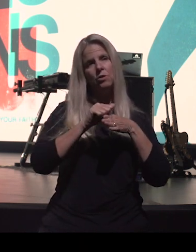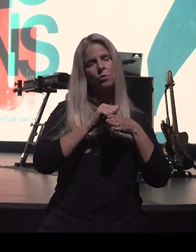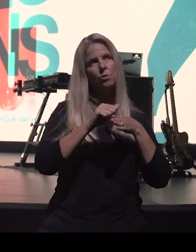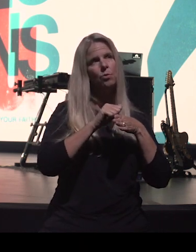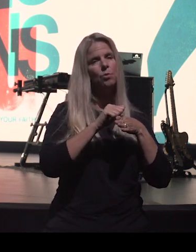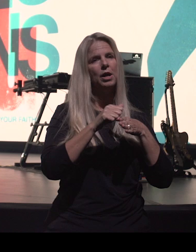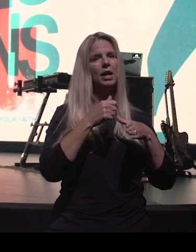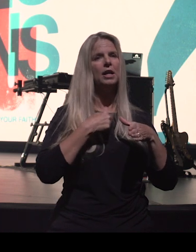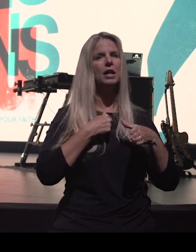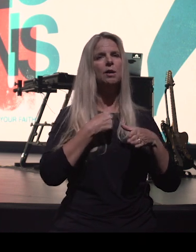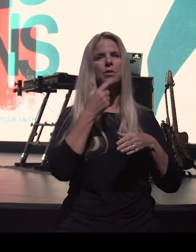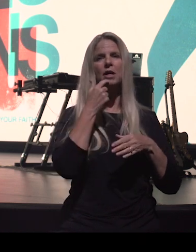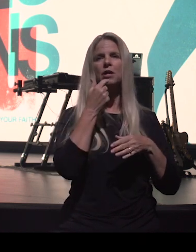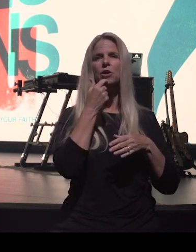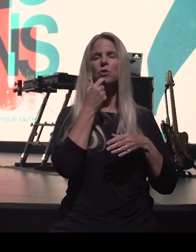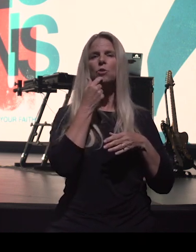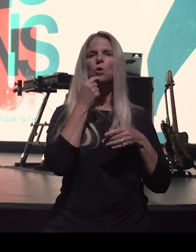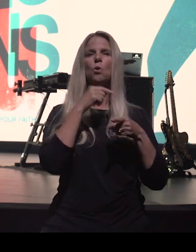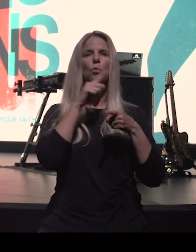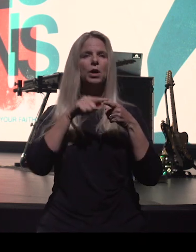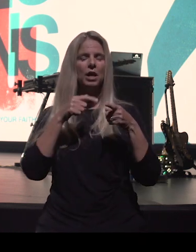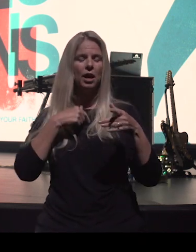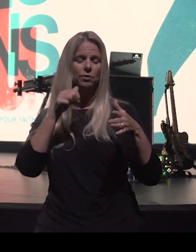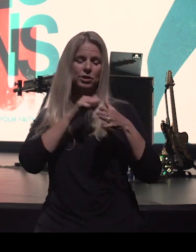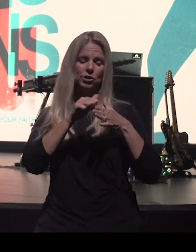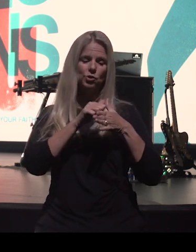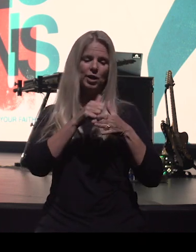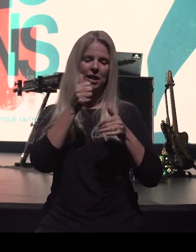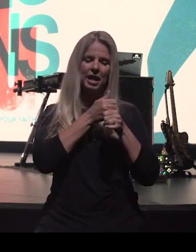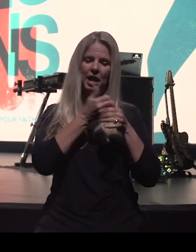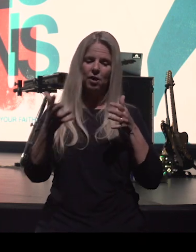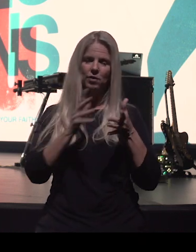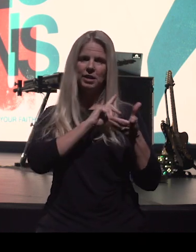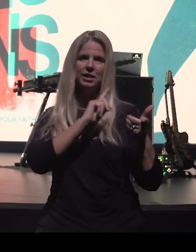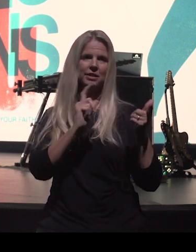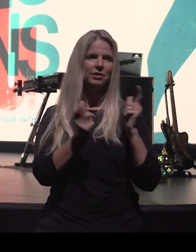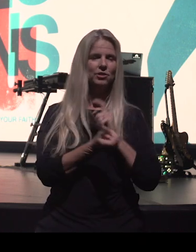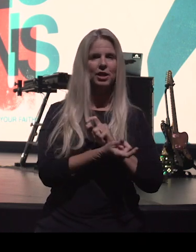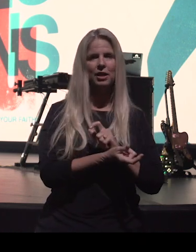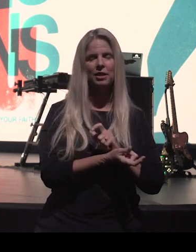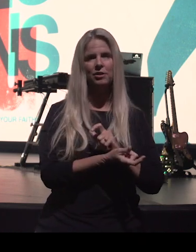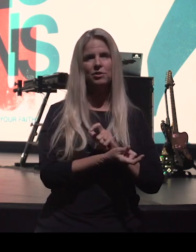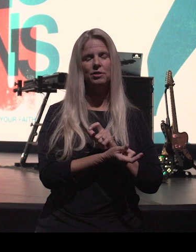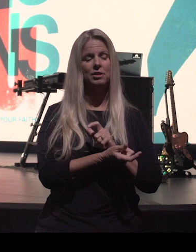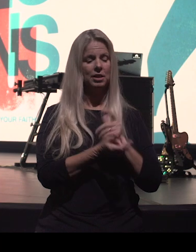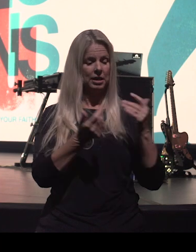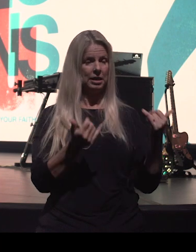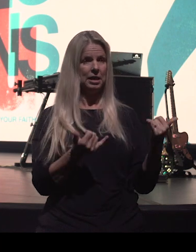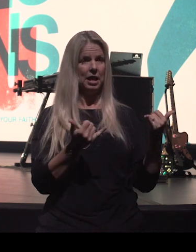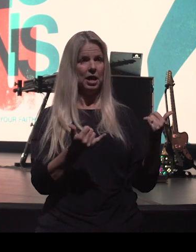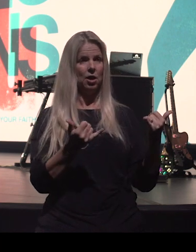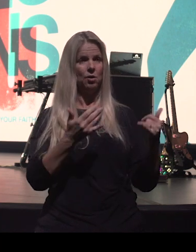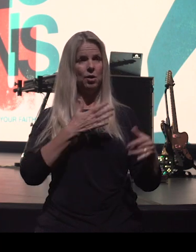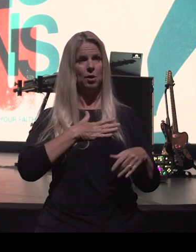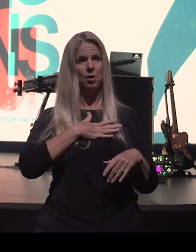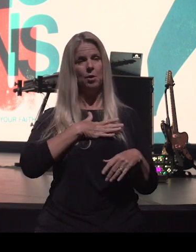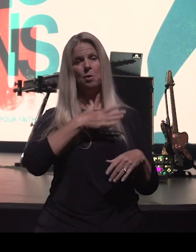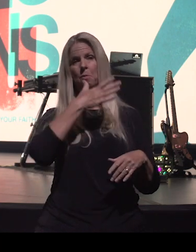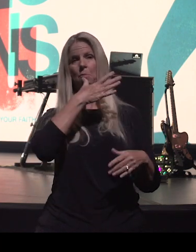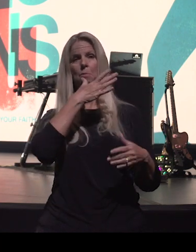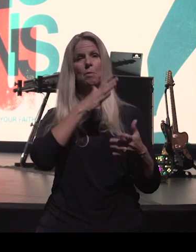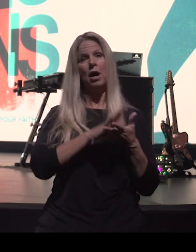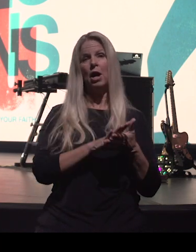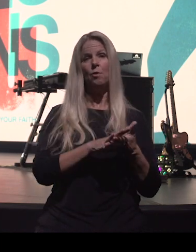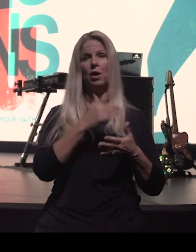telling you, when I started training, that's when everything changed. To the point where today, my wife has told me, there